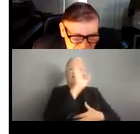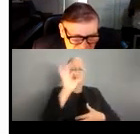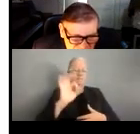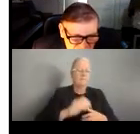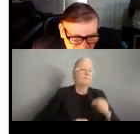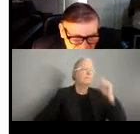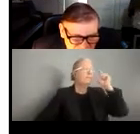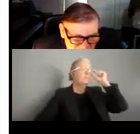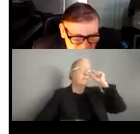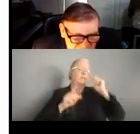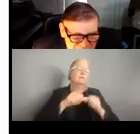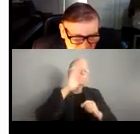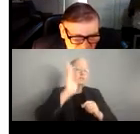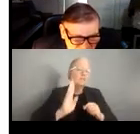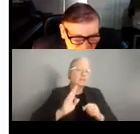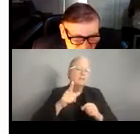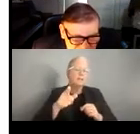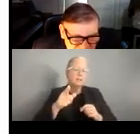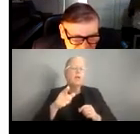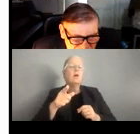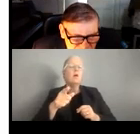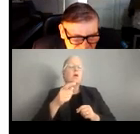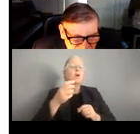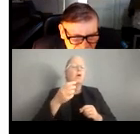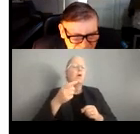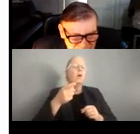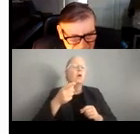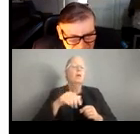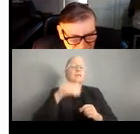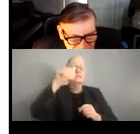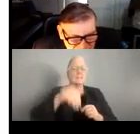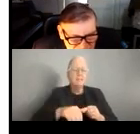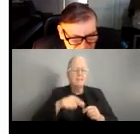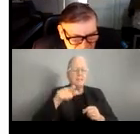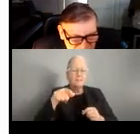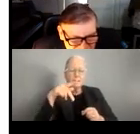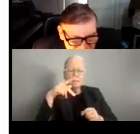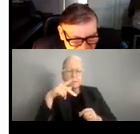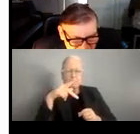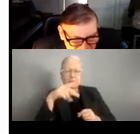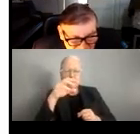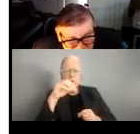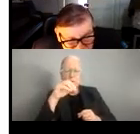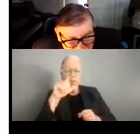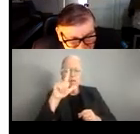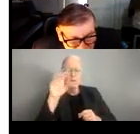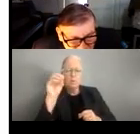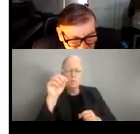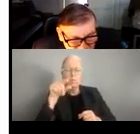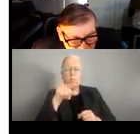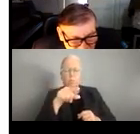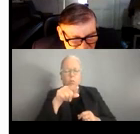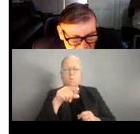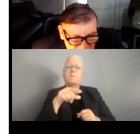to Brazil, we find that the economy of Sao Paulo is actually bigger than nearly the rest of Brazil. And Argentina is